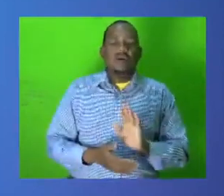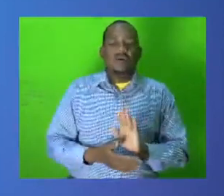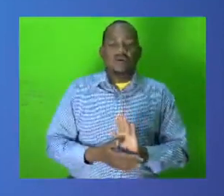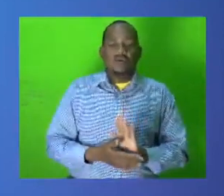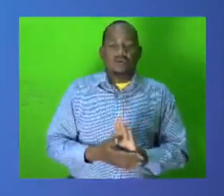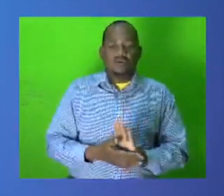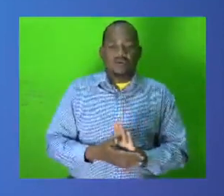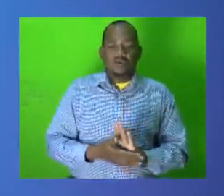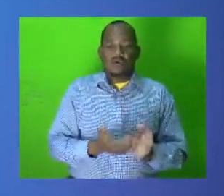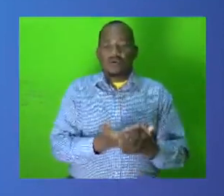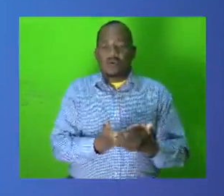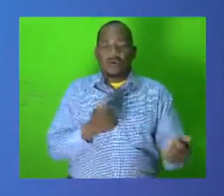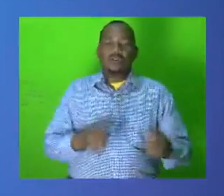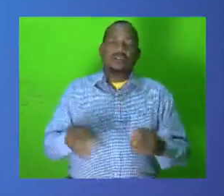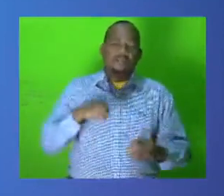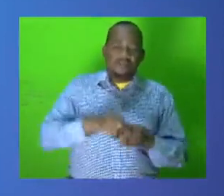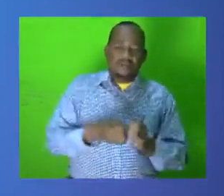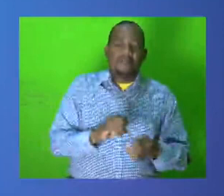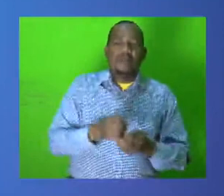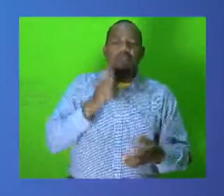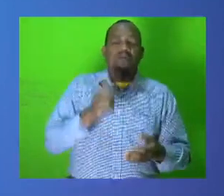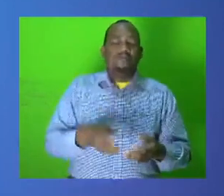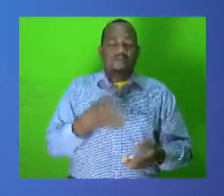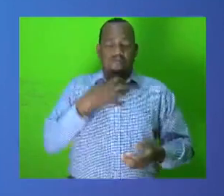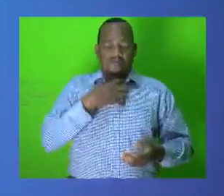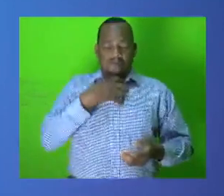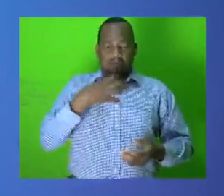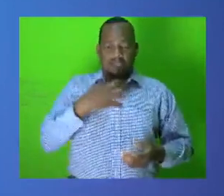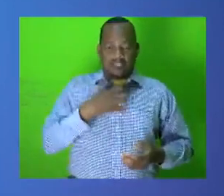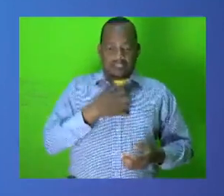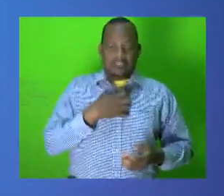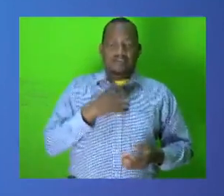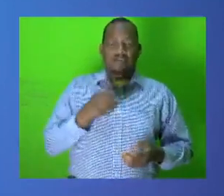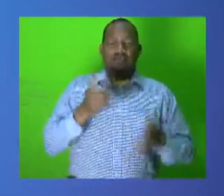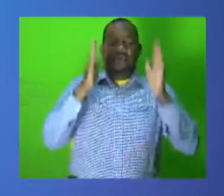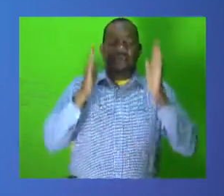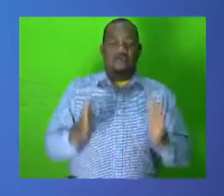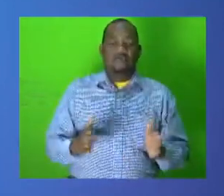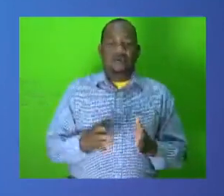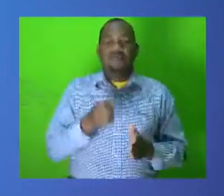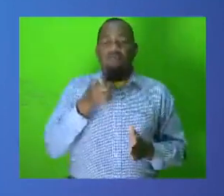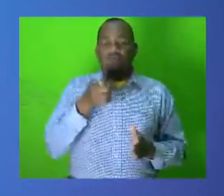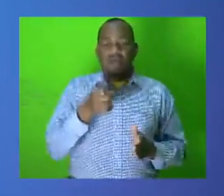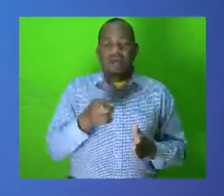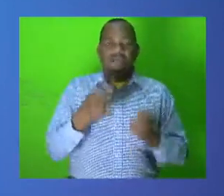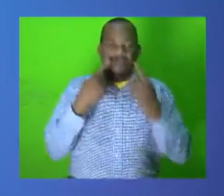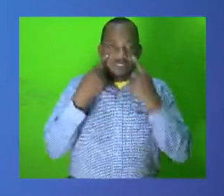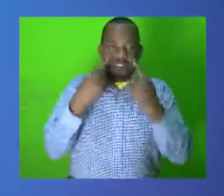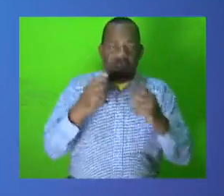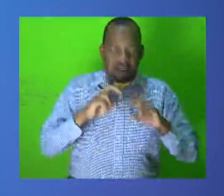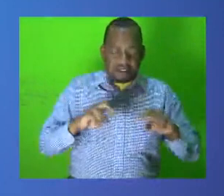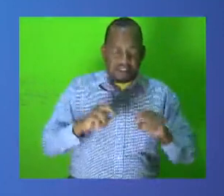in breathing. So they make applied research. Now we have a vaccine of